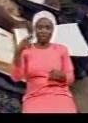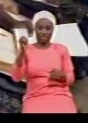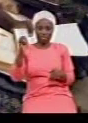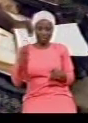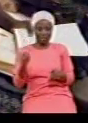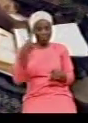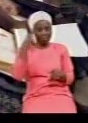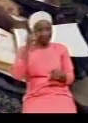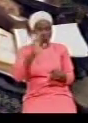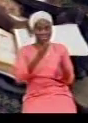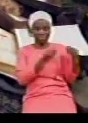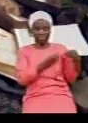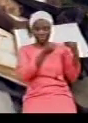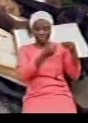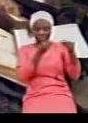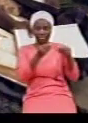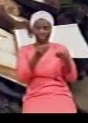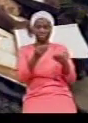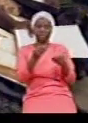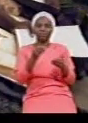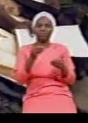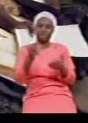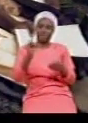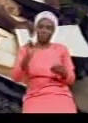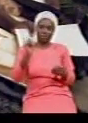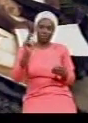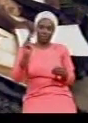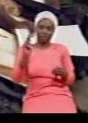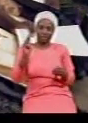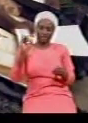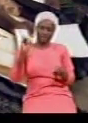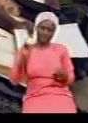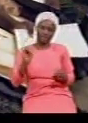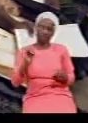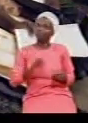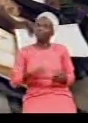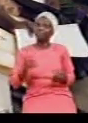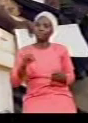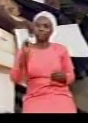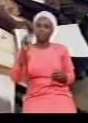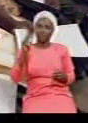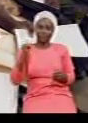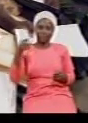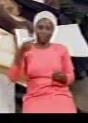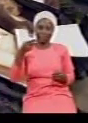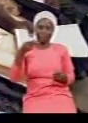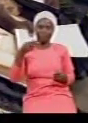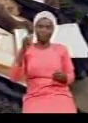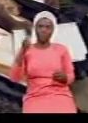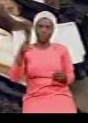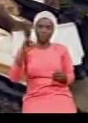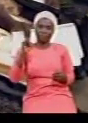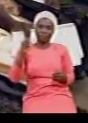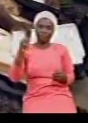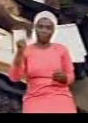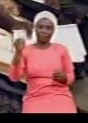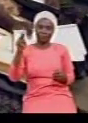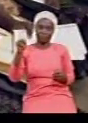coming. I see the possession coming. And the uttermost parts of the